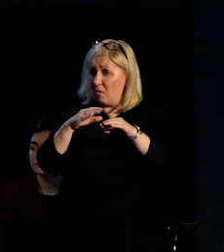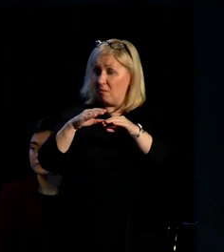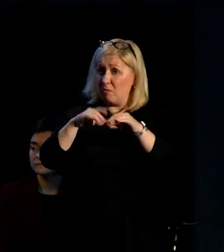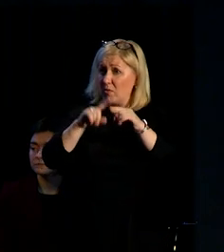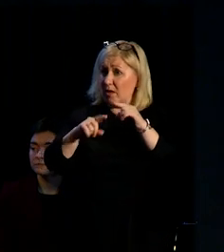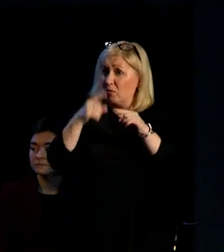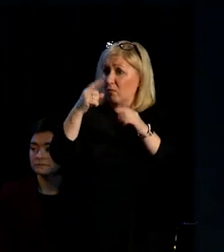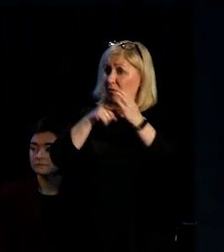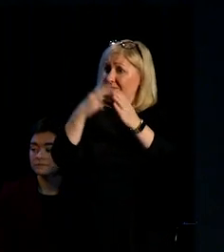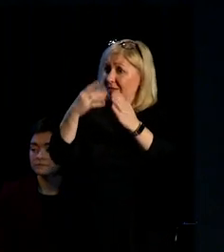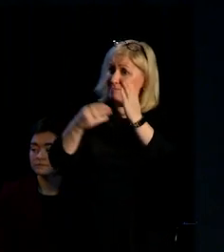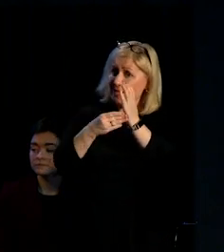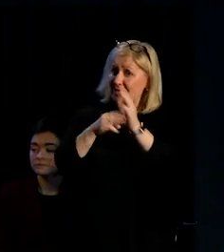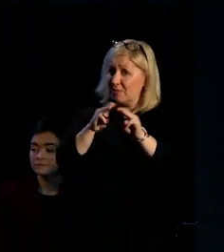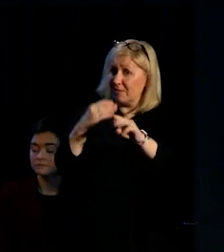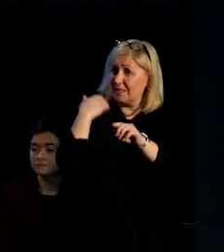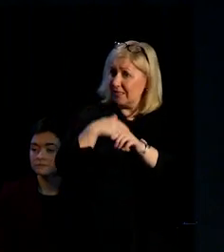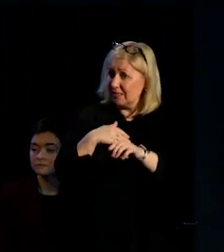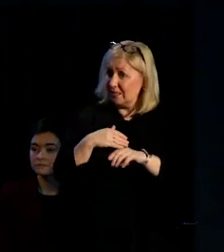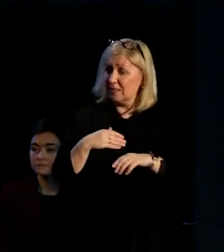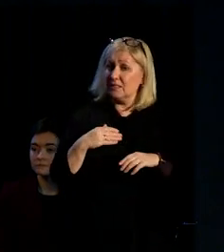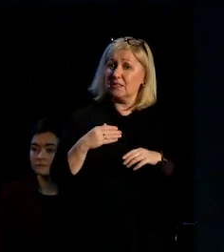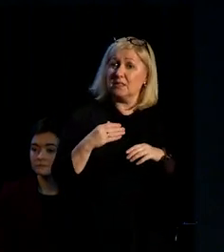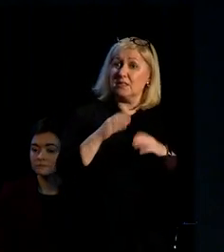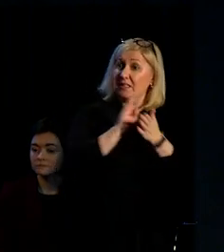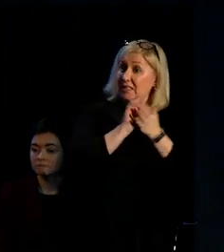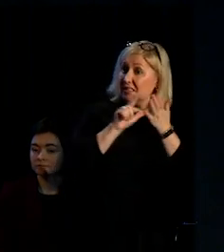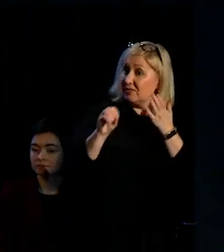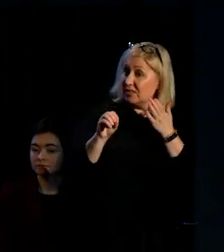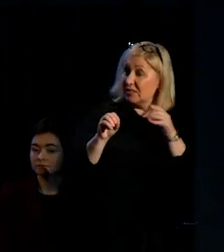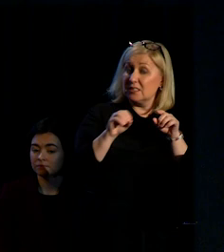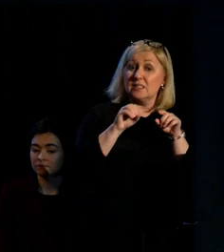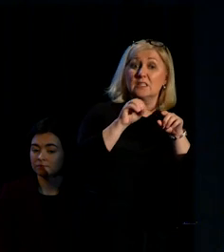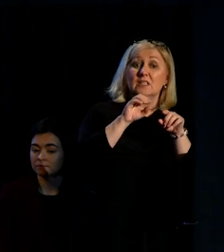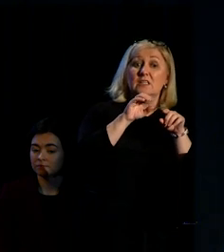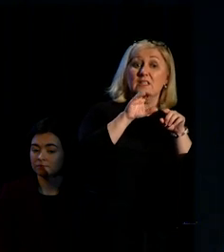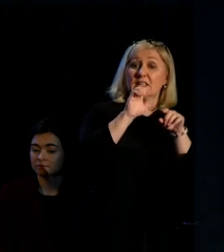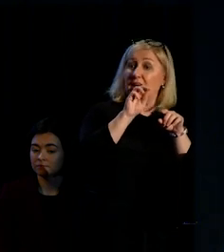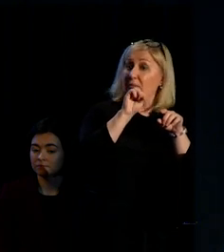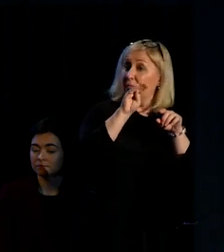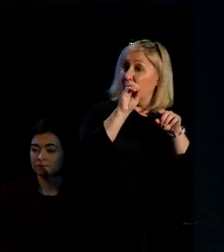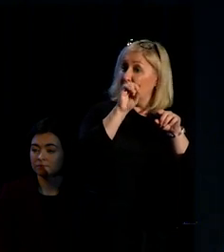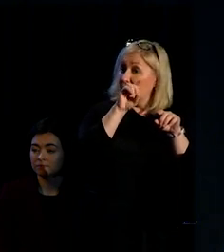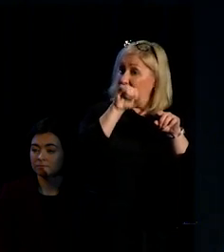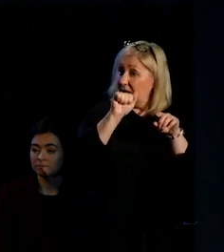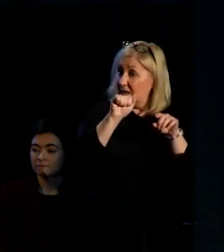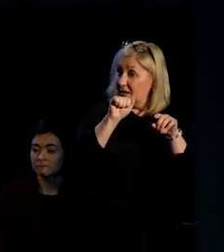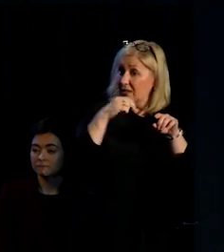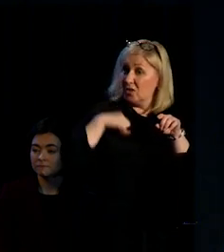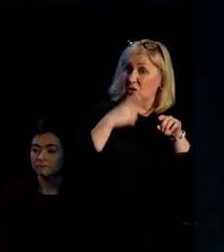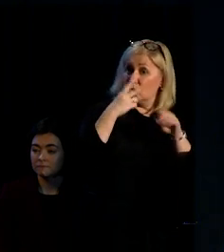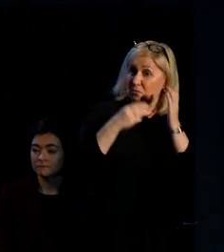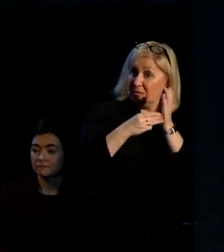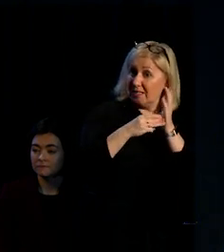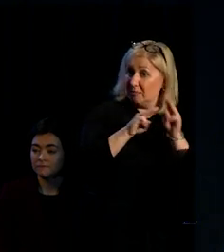In Cambodia in the 1970s, it is estimated that 2 million people were murdered by the Khmer Rouge, and in Rwanda in